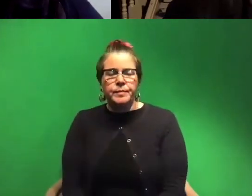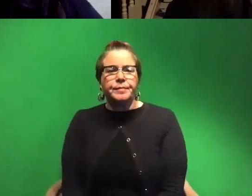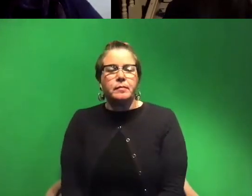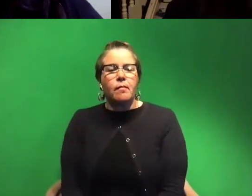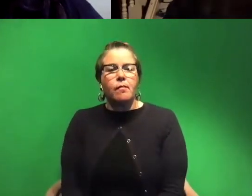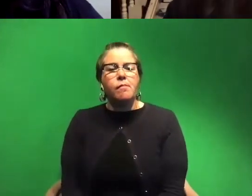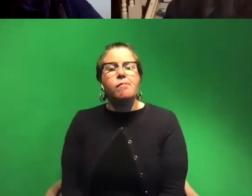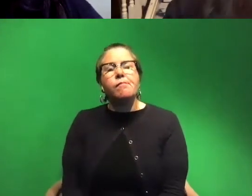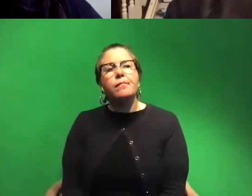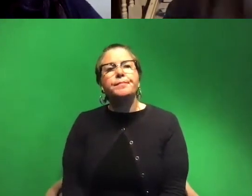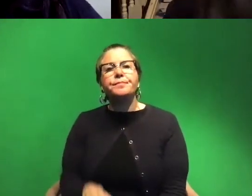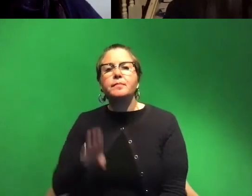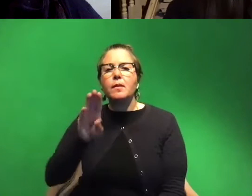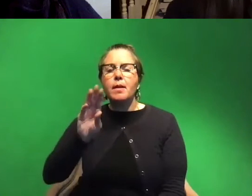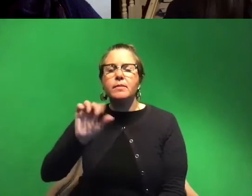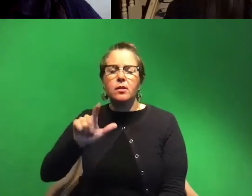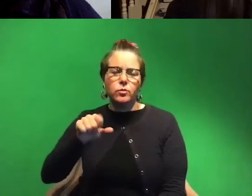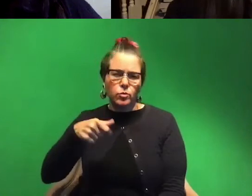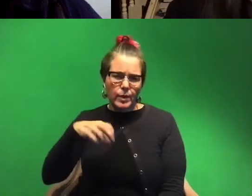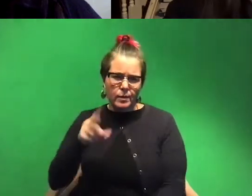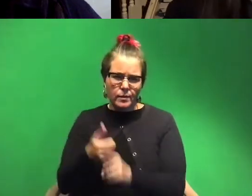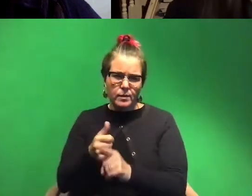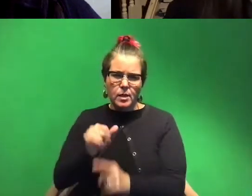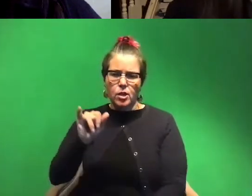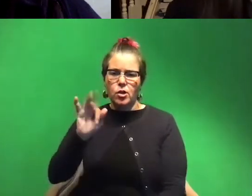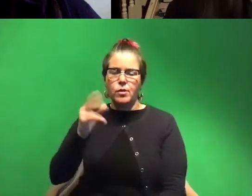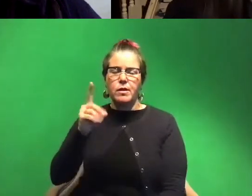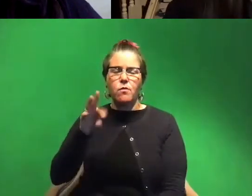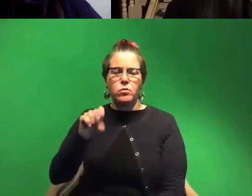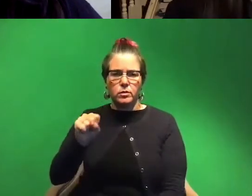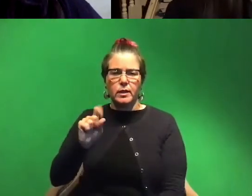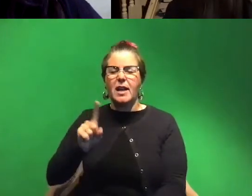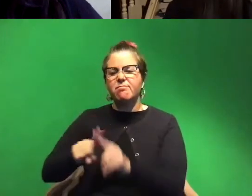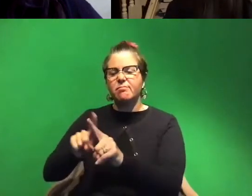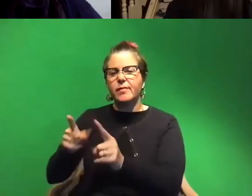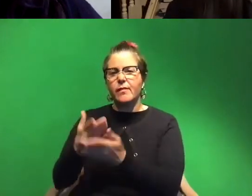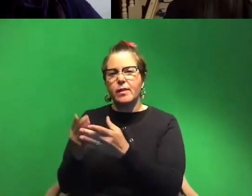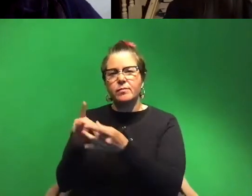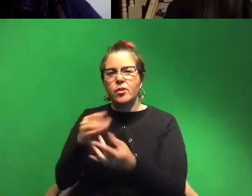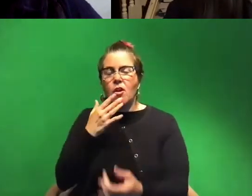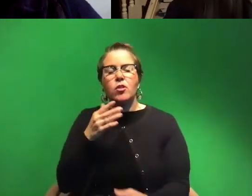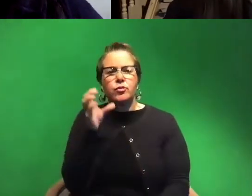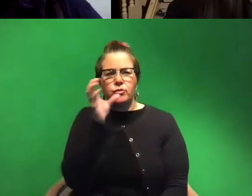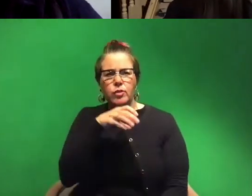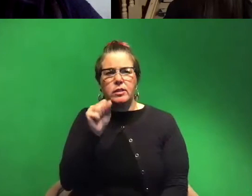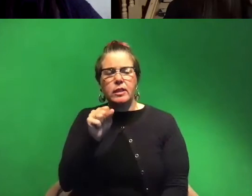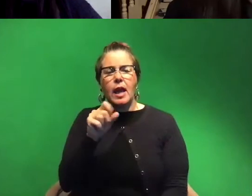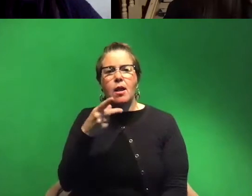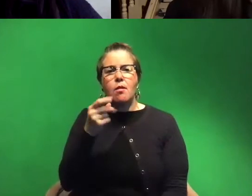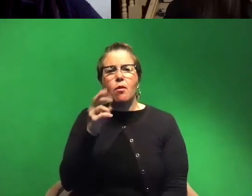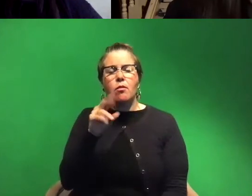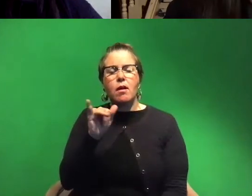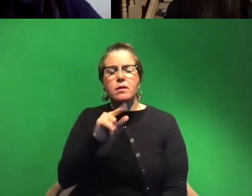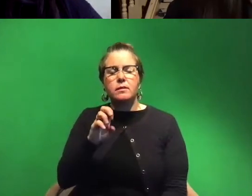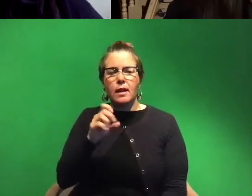Other things, like I know Bobtail Squid have iridophores, and they can do various things. The weirdest thing is they can polarize light with their skin